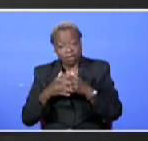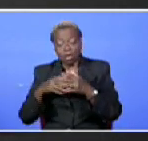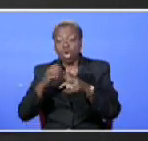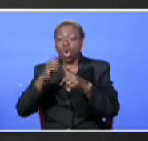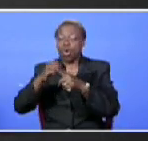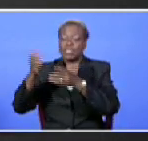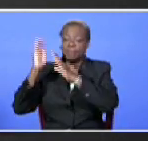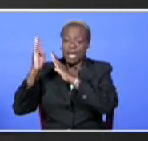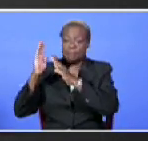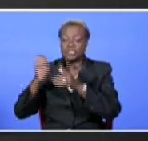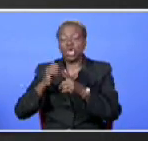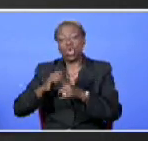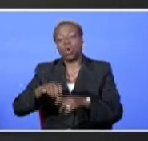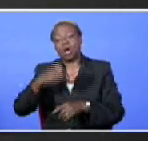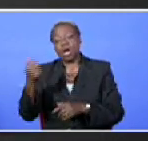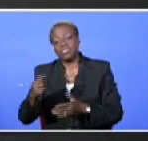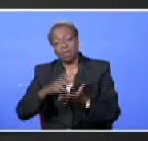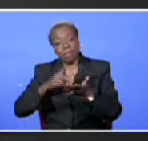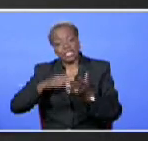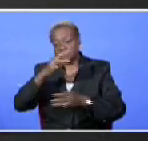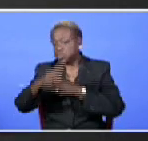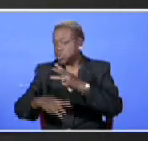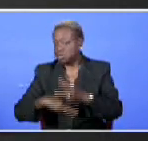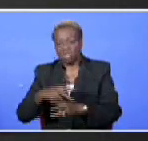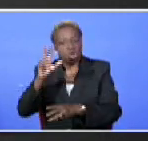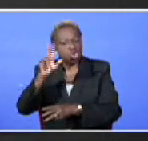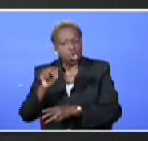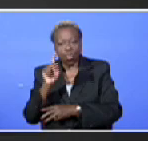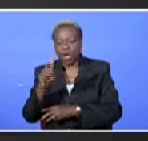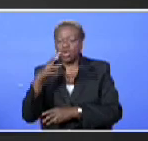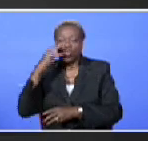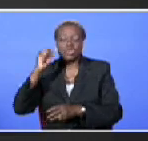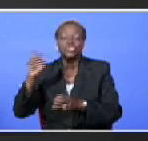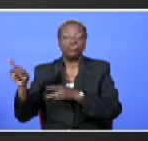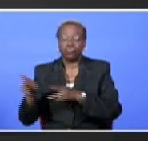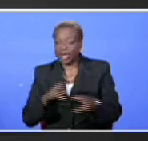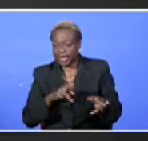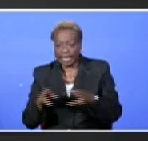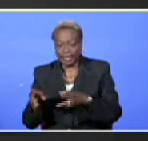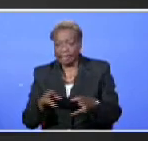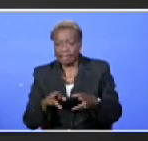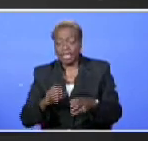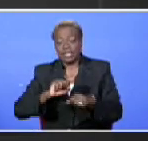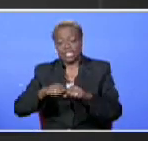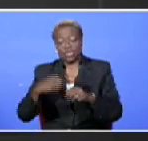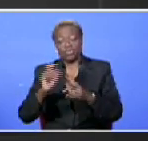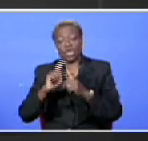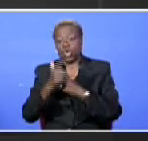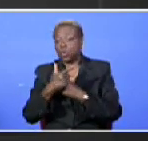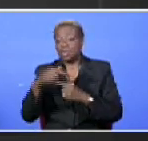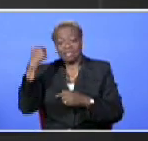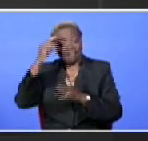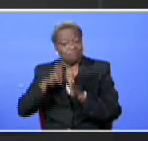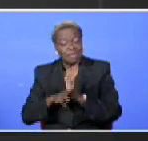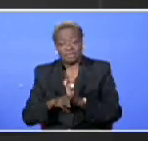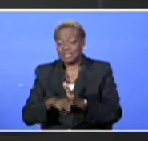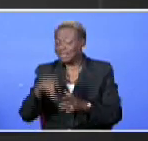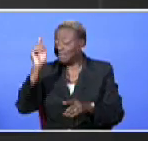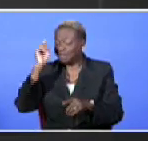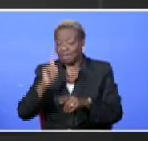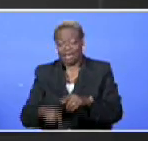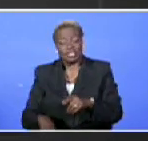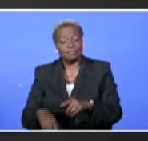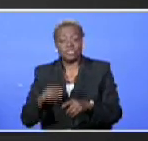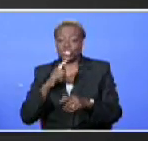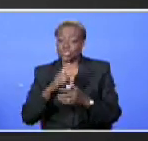other parts of the world, certainly not ready for it either. But the healthcare system cannot be stressed. The local government can't be stressed. You know,